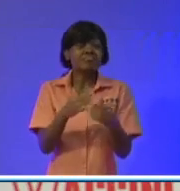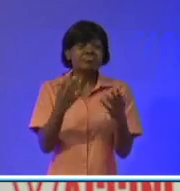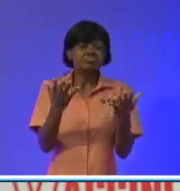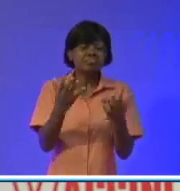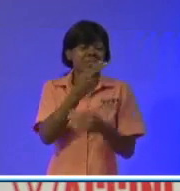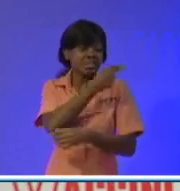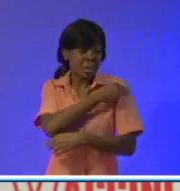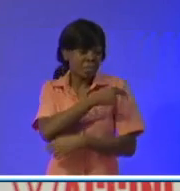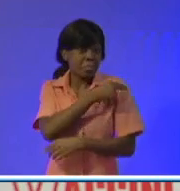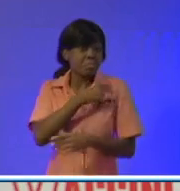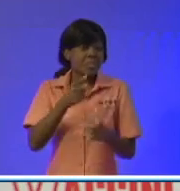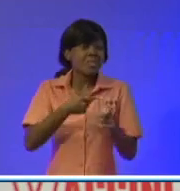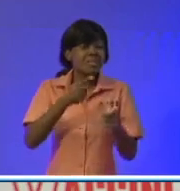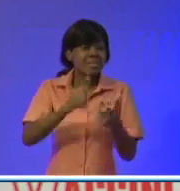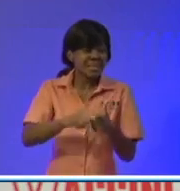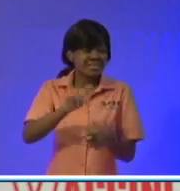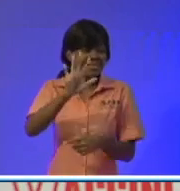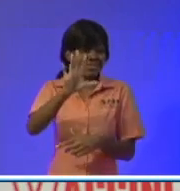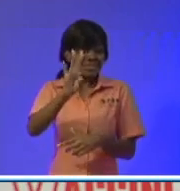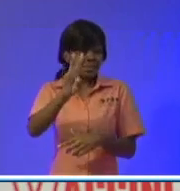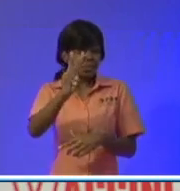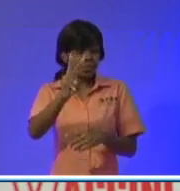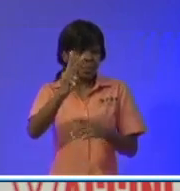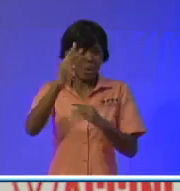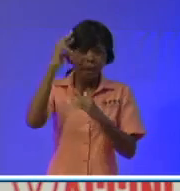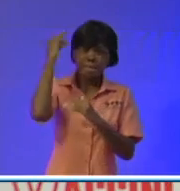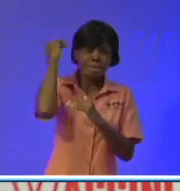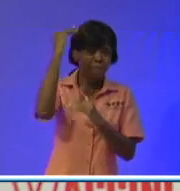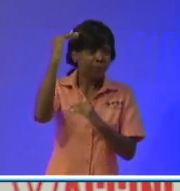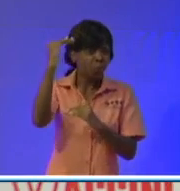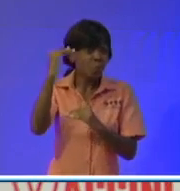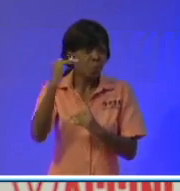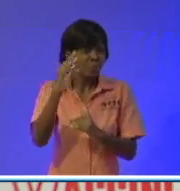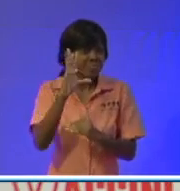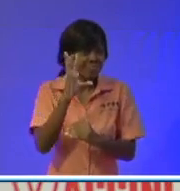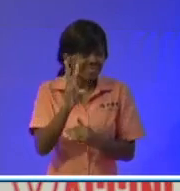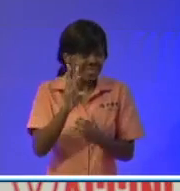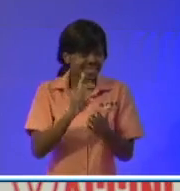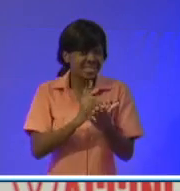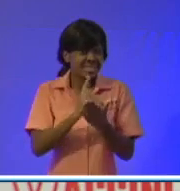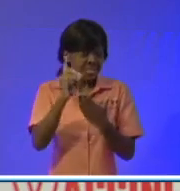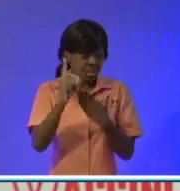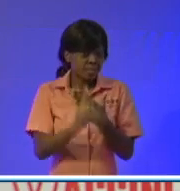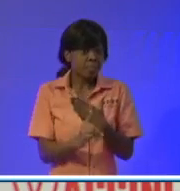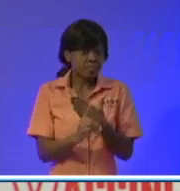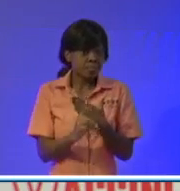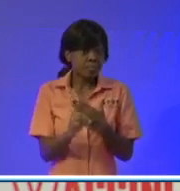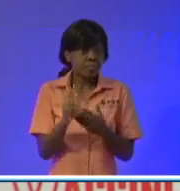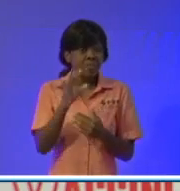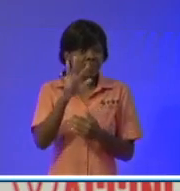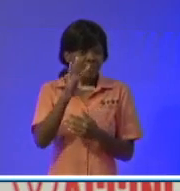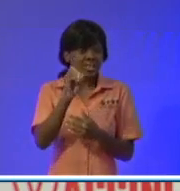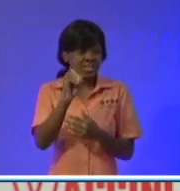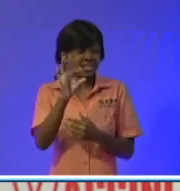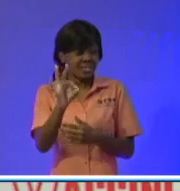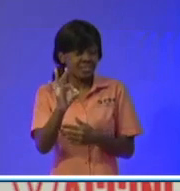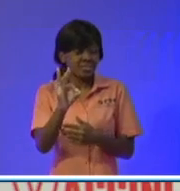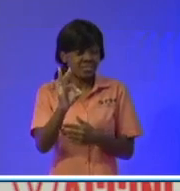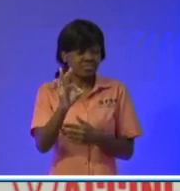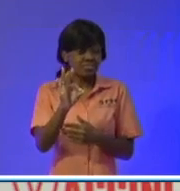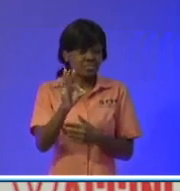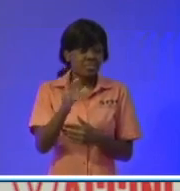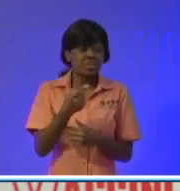572, and as of the 6th of December, we are down to 509, which is about a